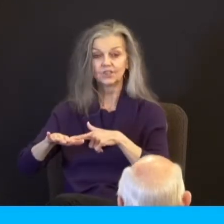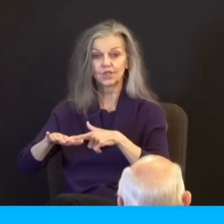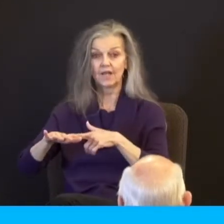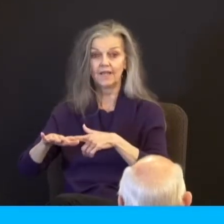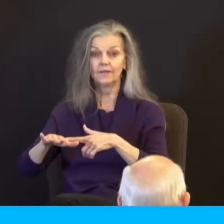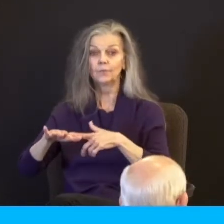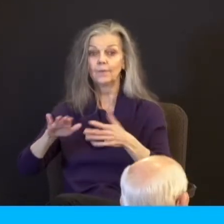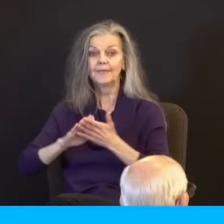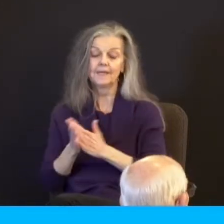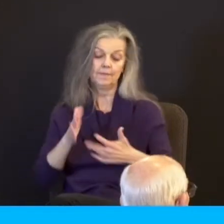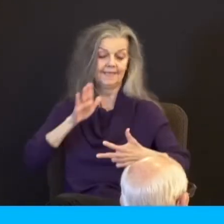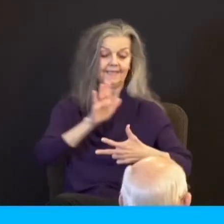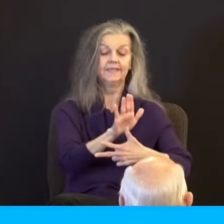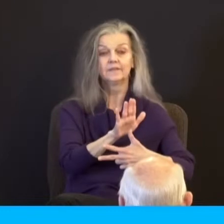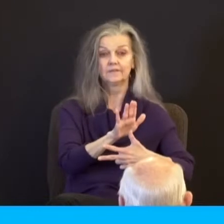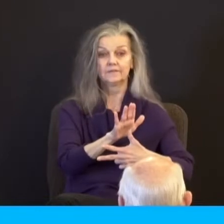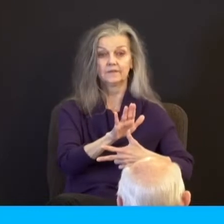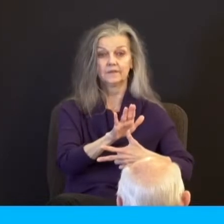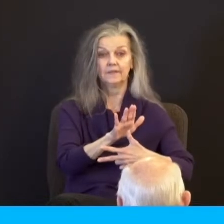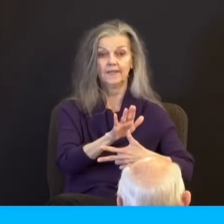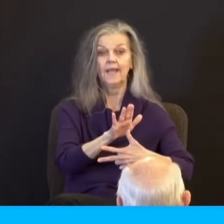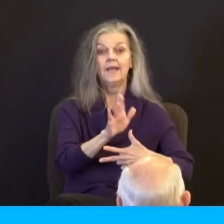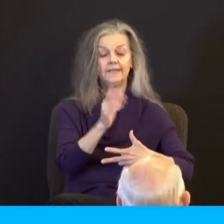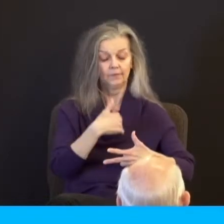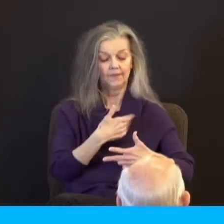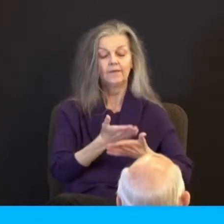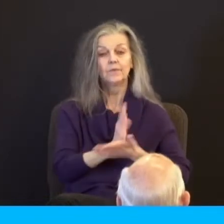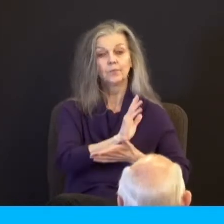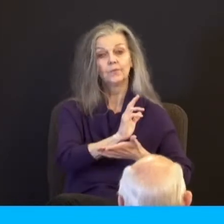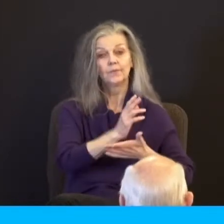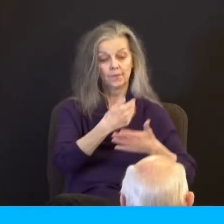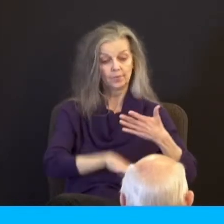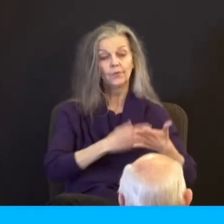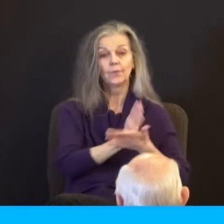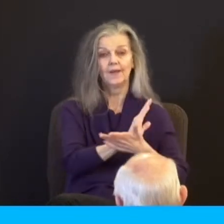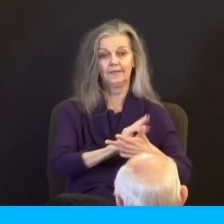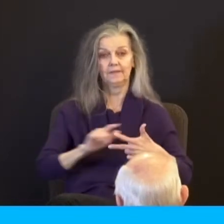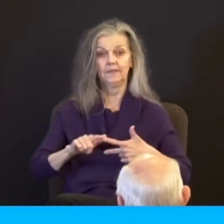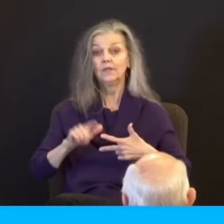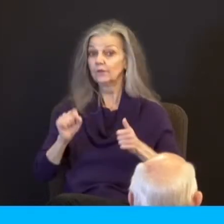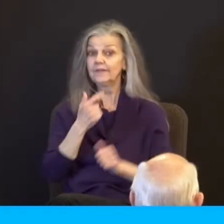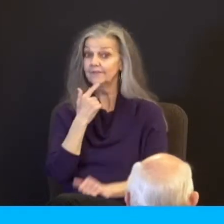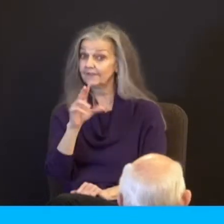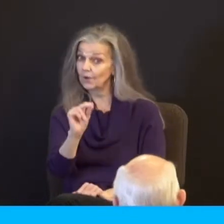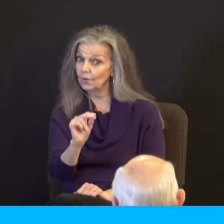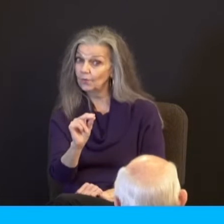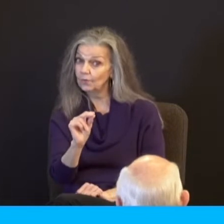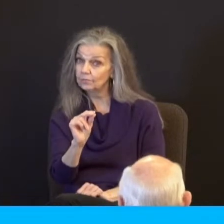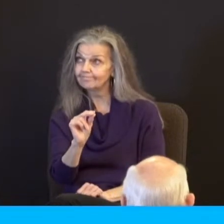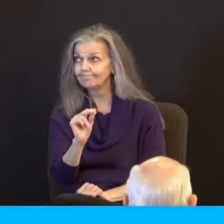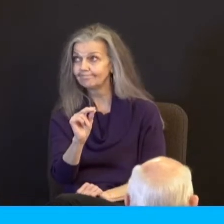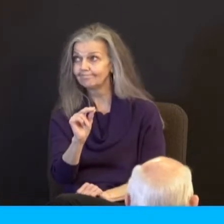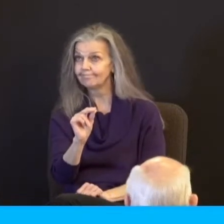father's place, which would give him a potentially double portion. Now, could he have said, no, I